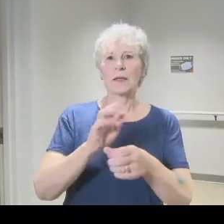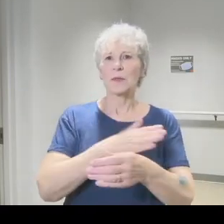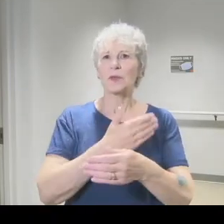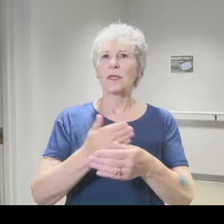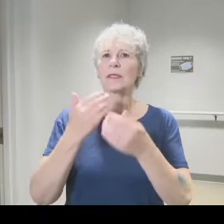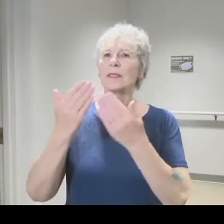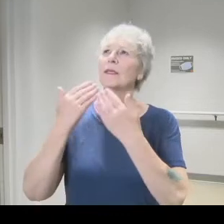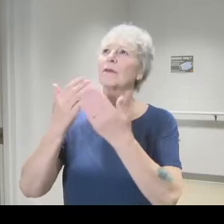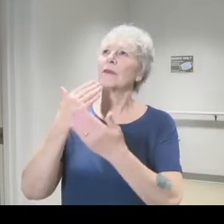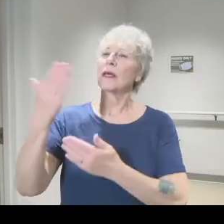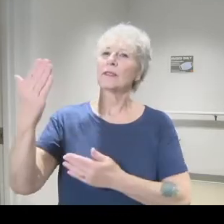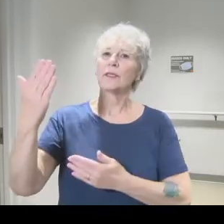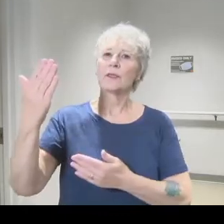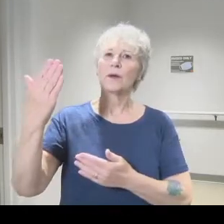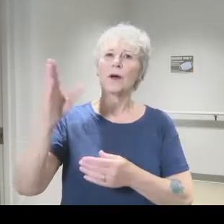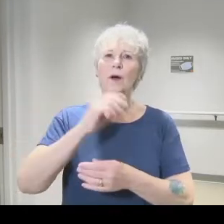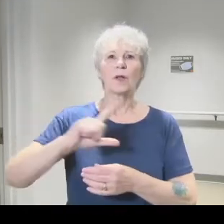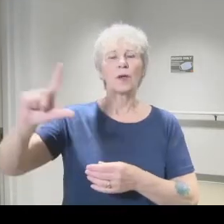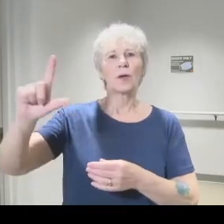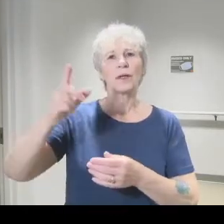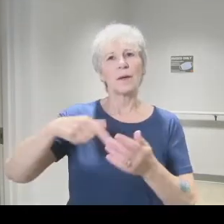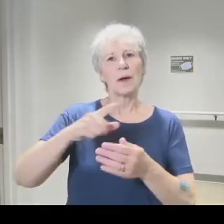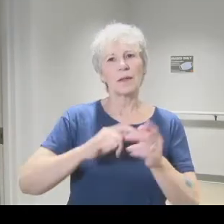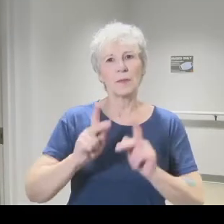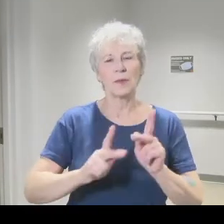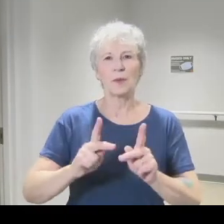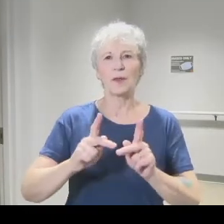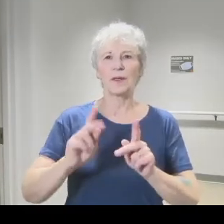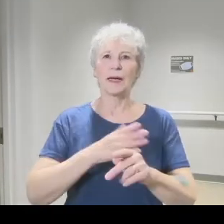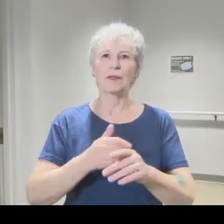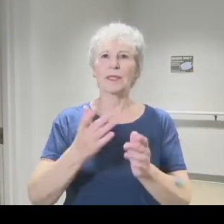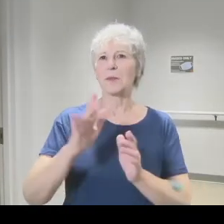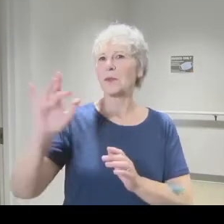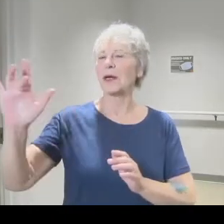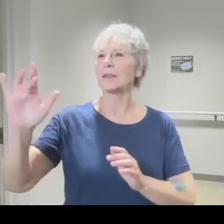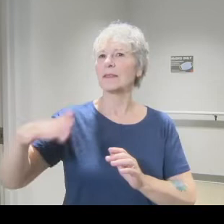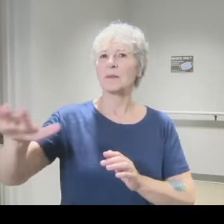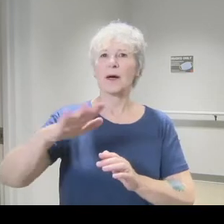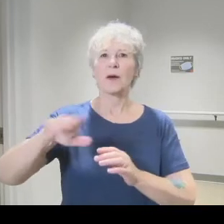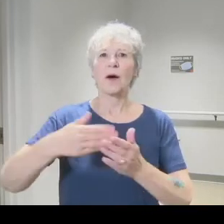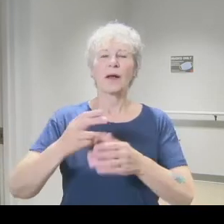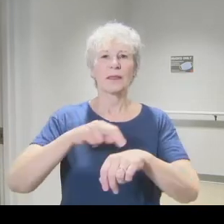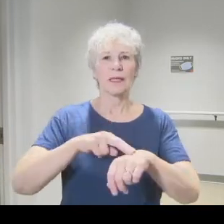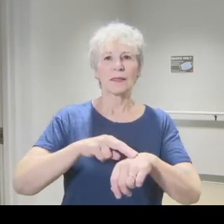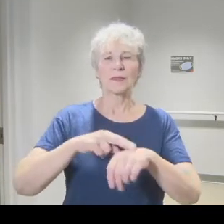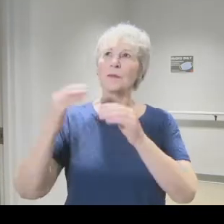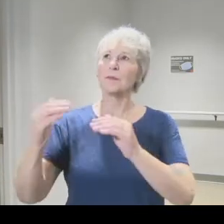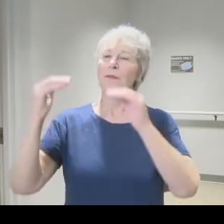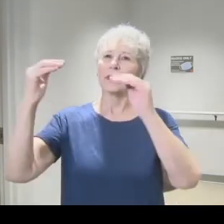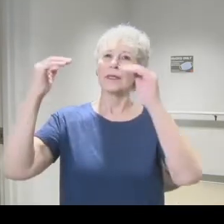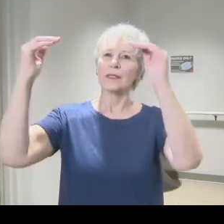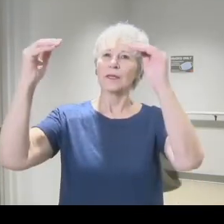thanks to you, O Lord, among the peoples. I will sing praises to you among the nations. Be exalted, O God, above the